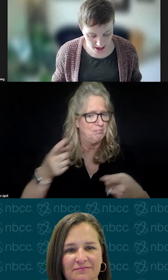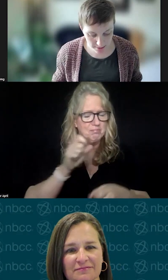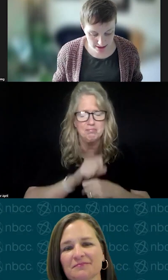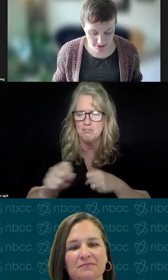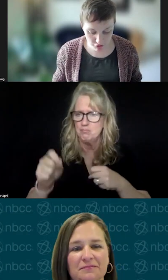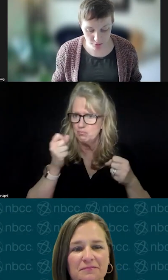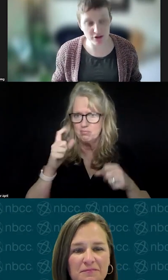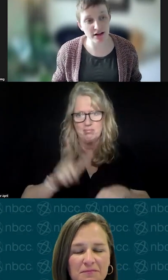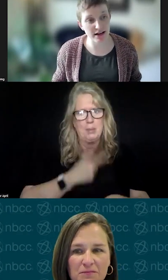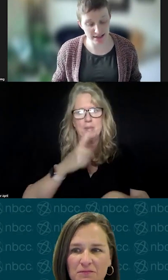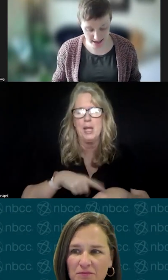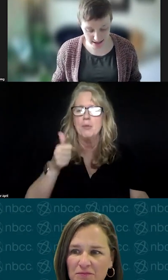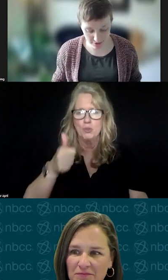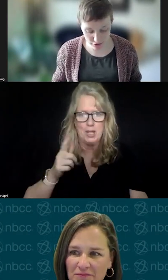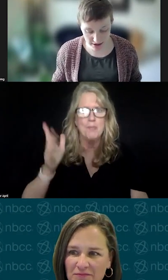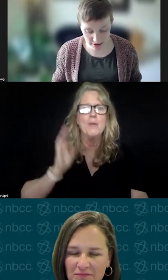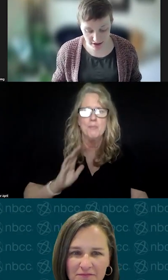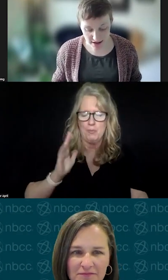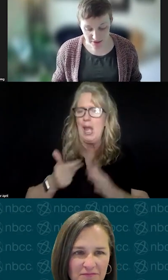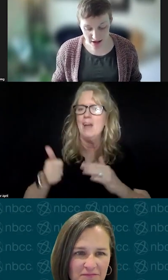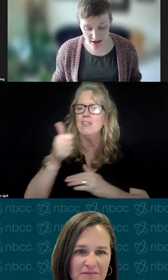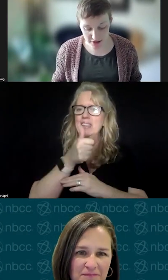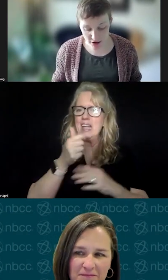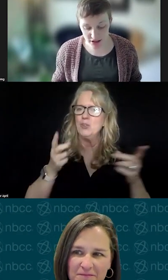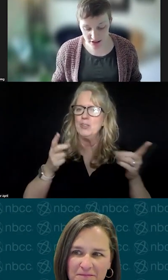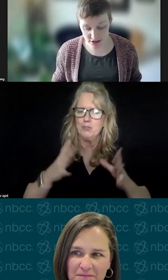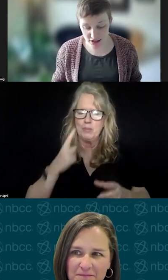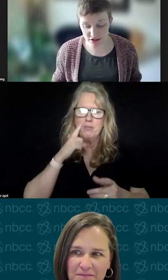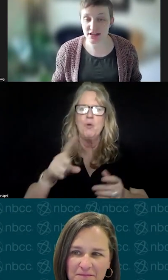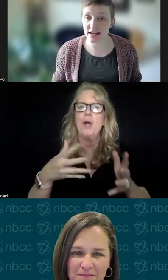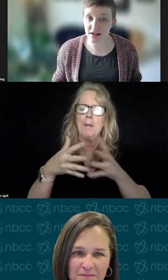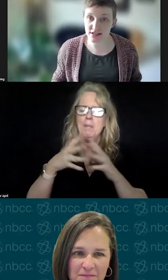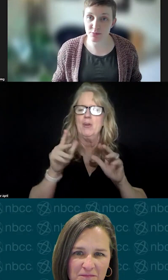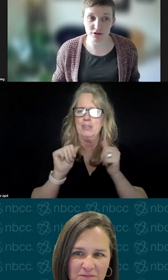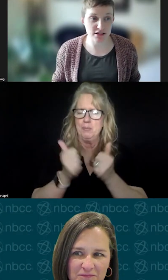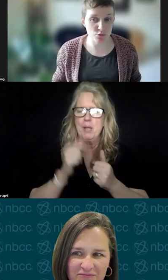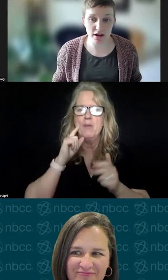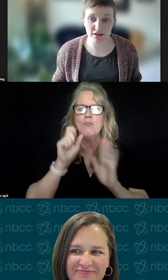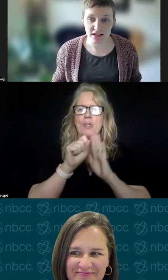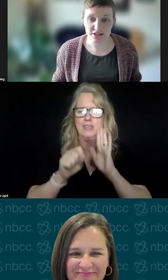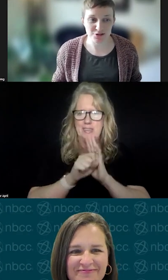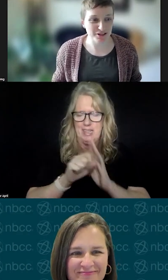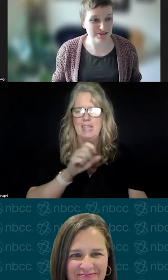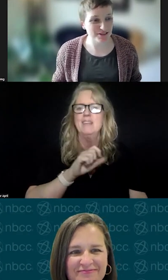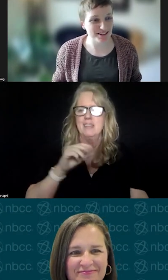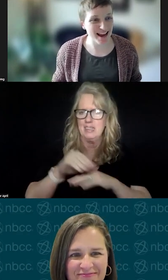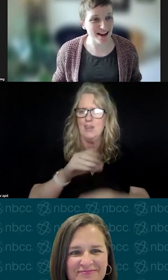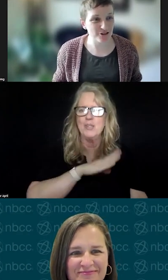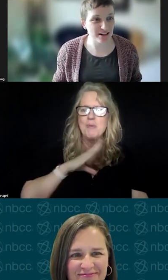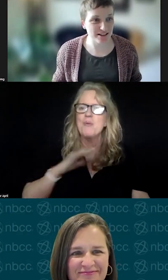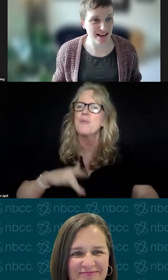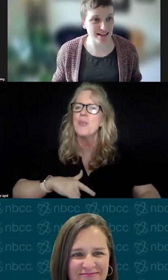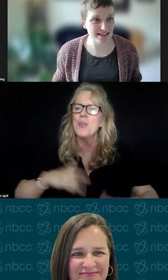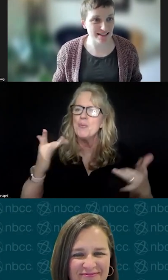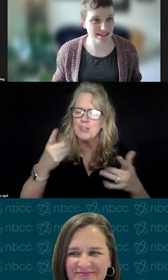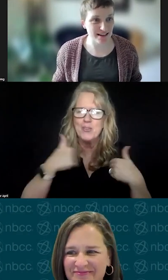some time and is the former Executive Director of the American Association of State Counseling Boards as well. So Jolie, we're thrilled to have you